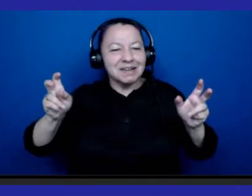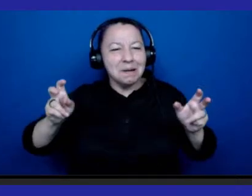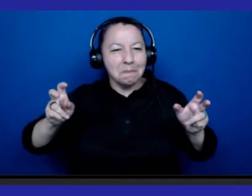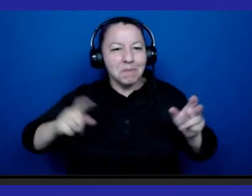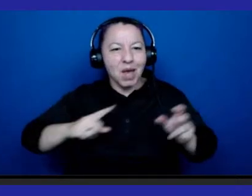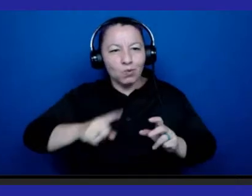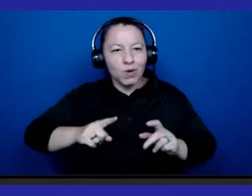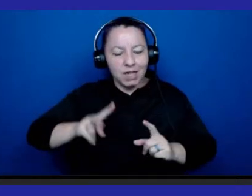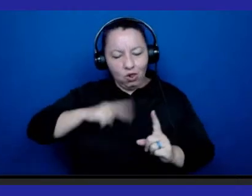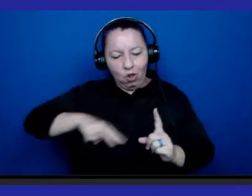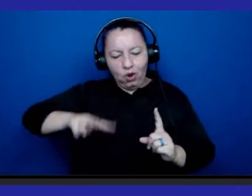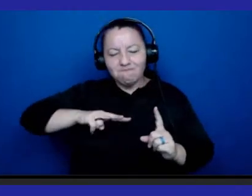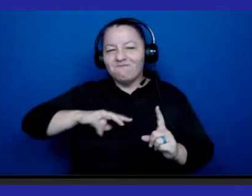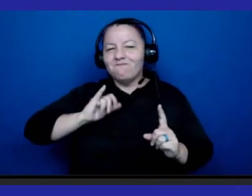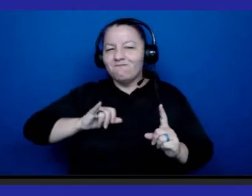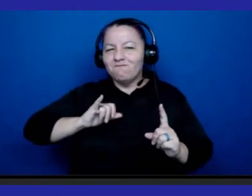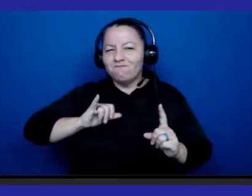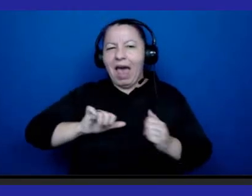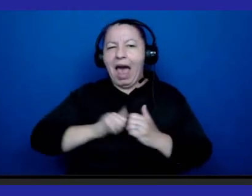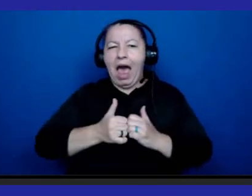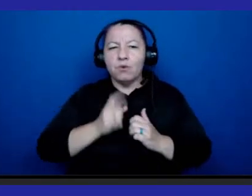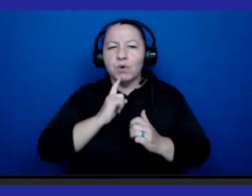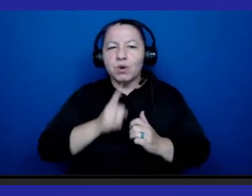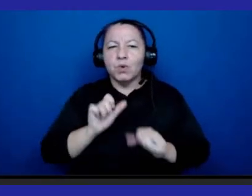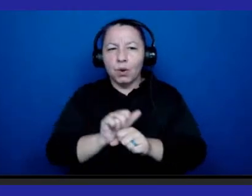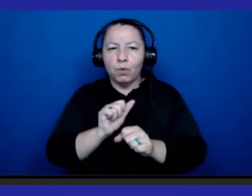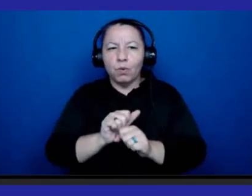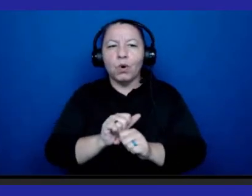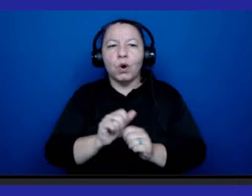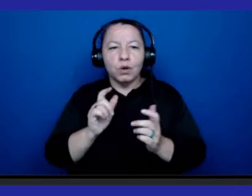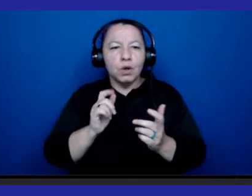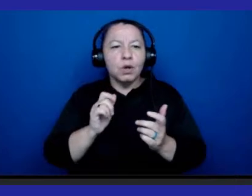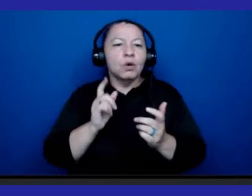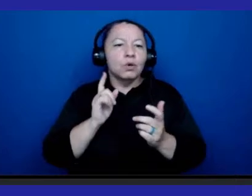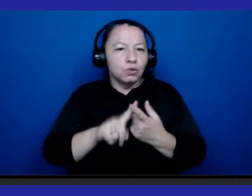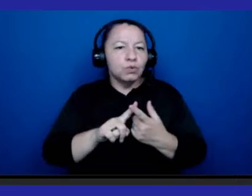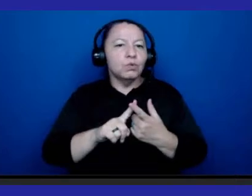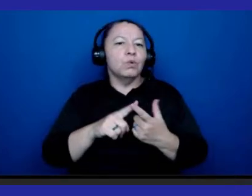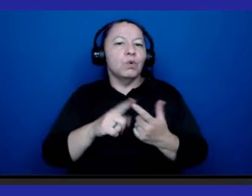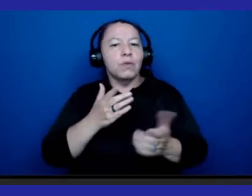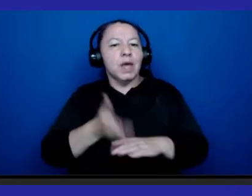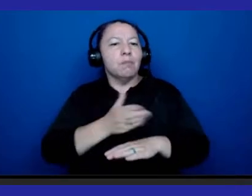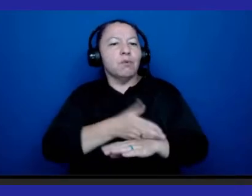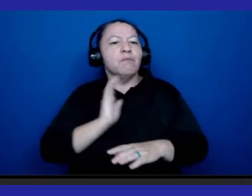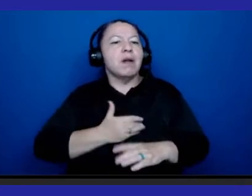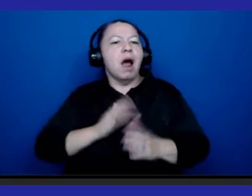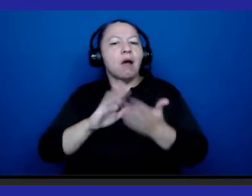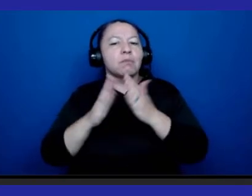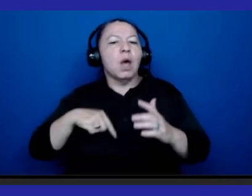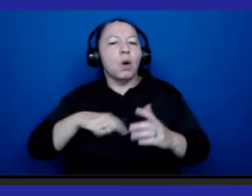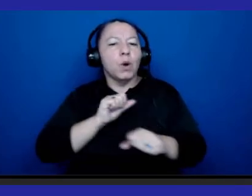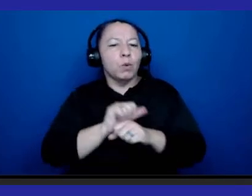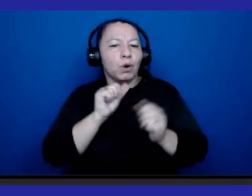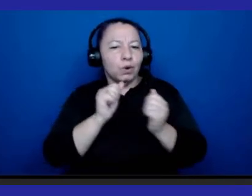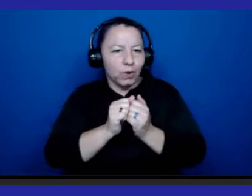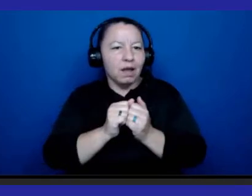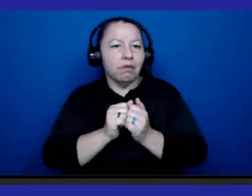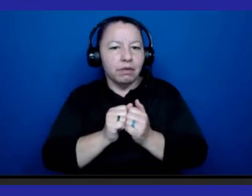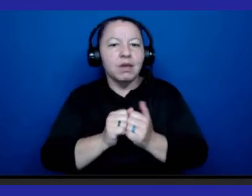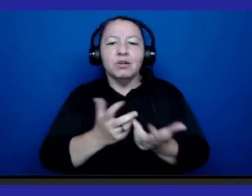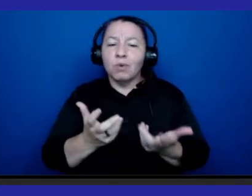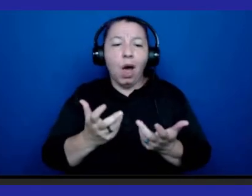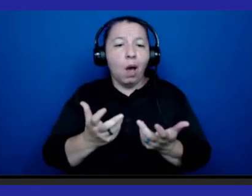we really work towards the betterment of the communities that we work with. So I just want to